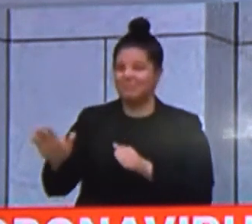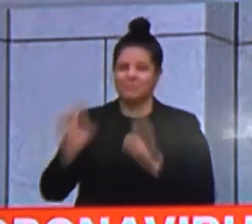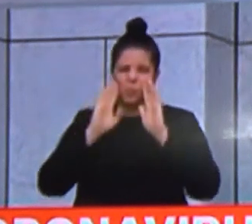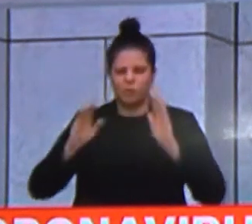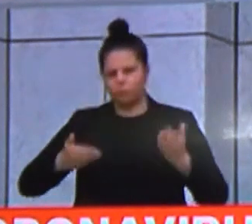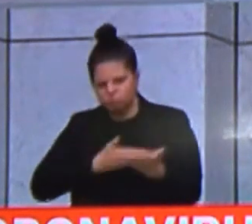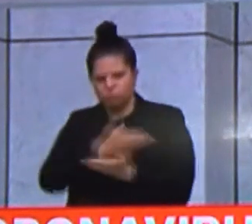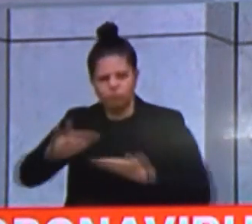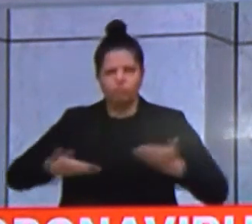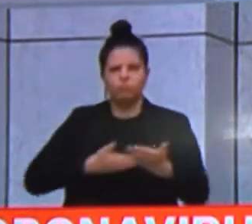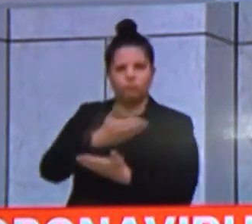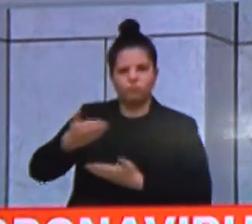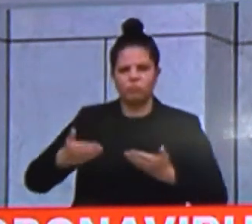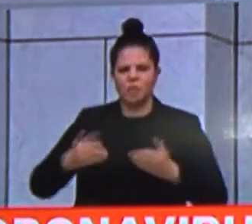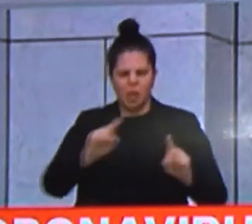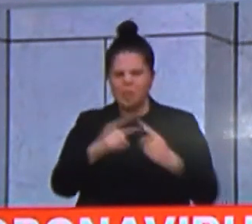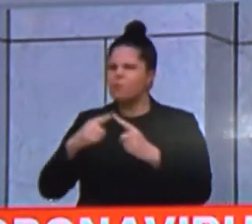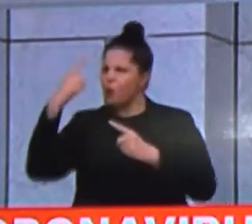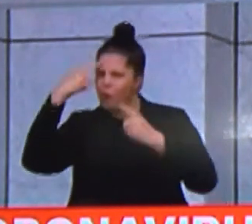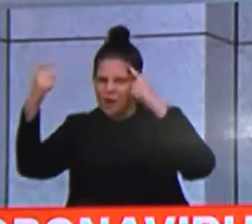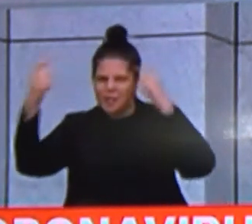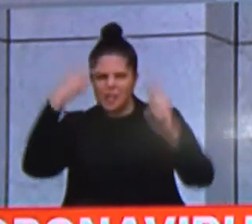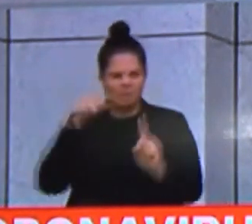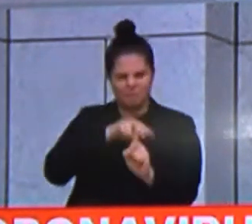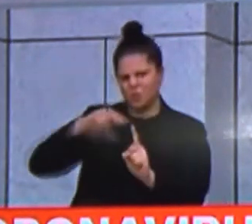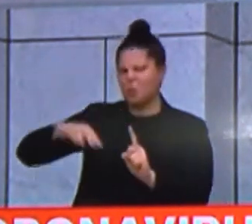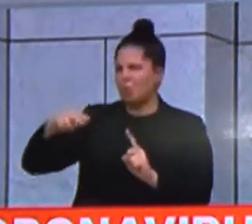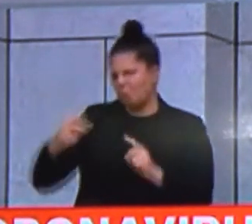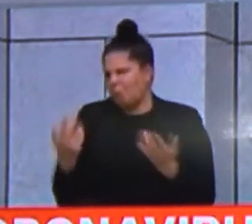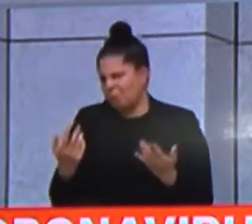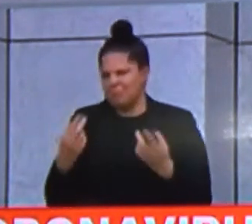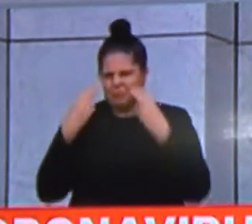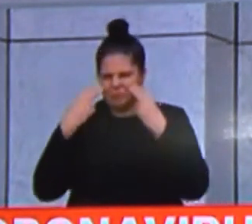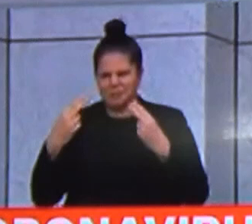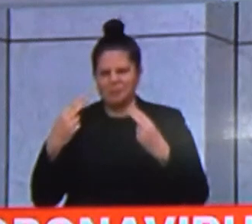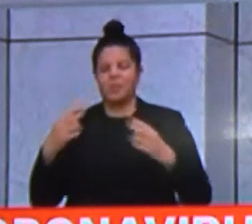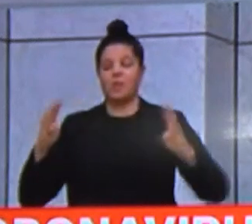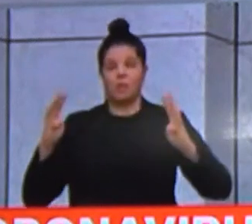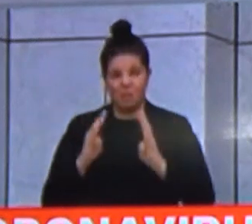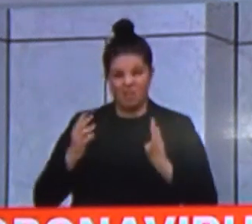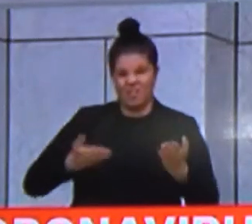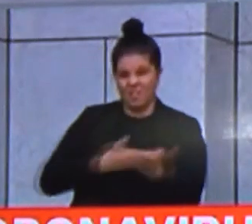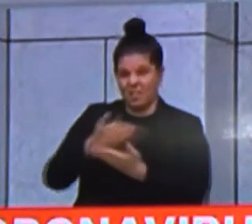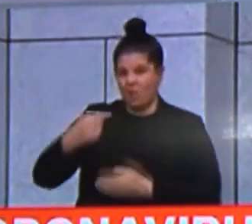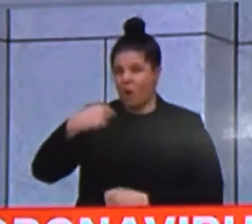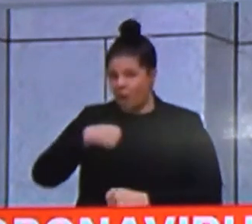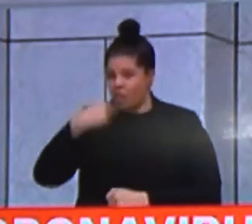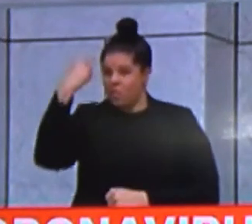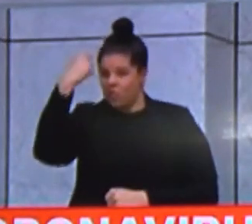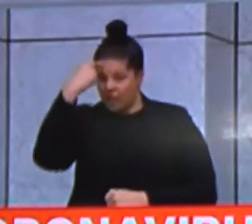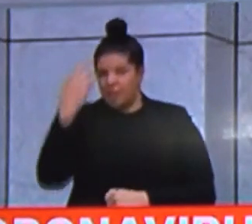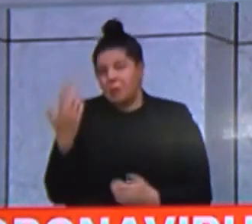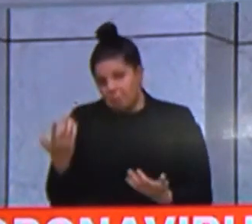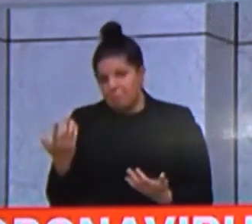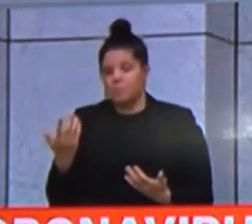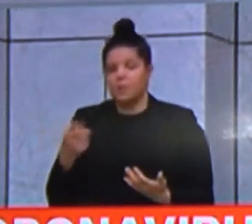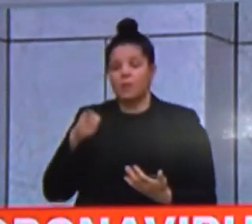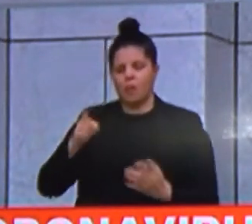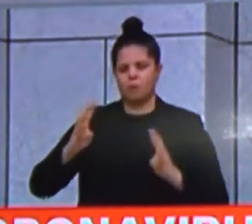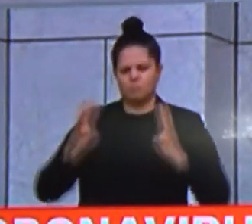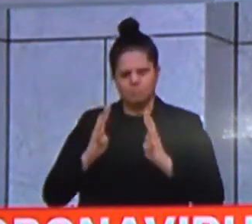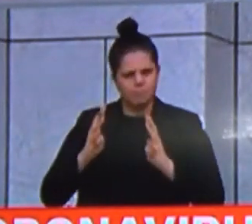they've been telling you, they can't stay at home, but they need you to, so they can keep going and doing